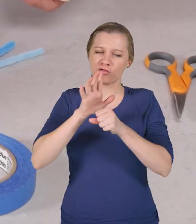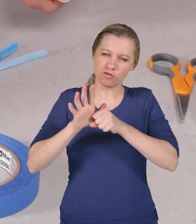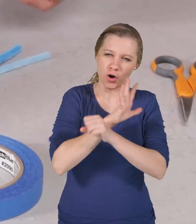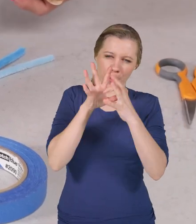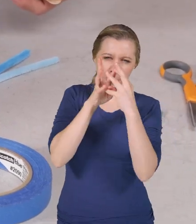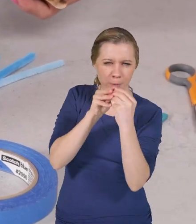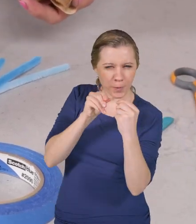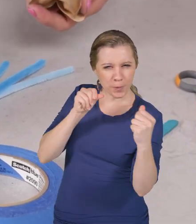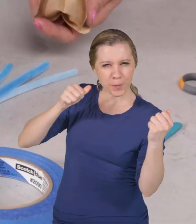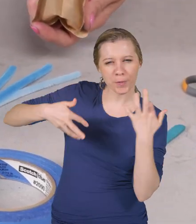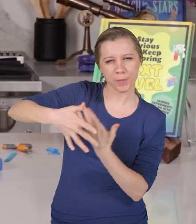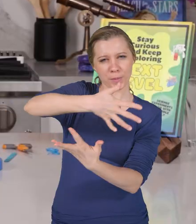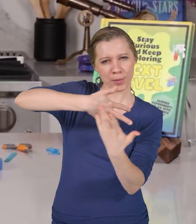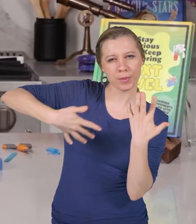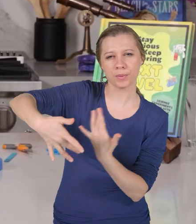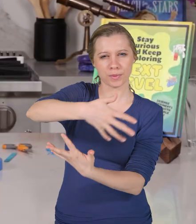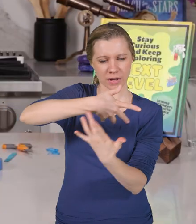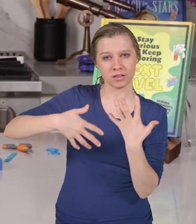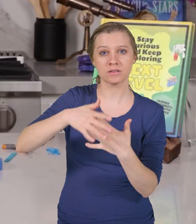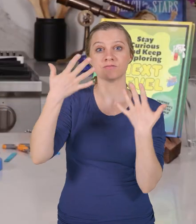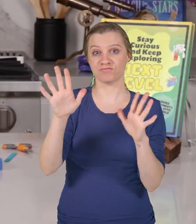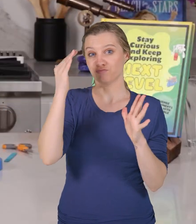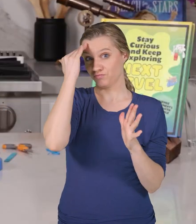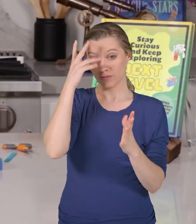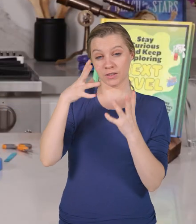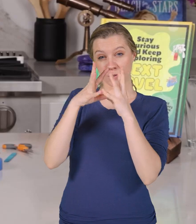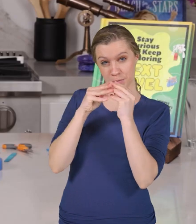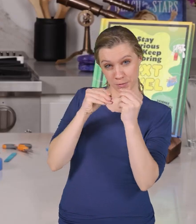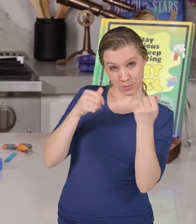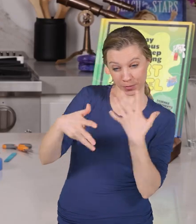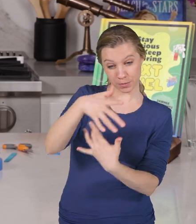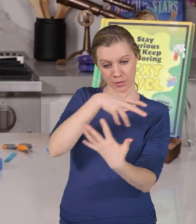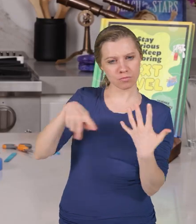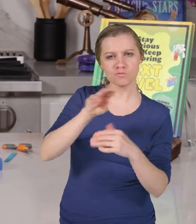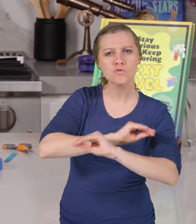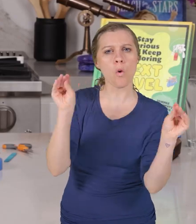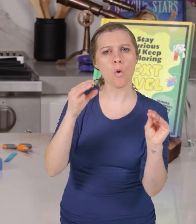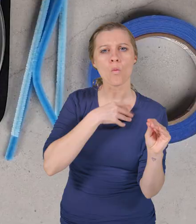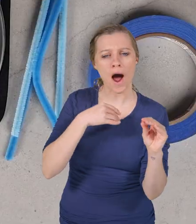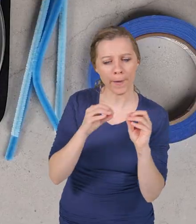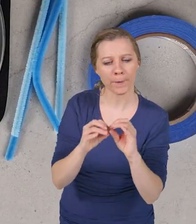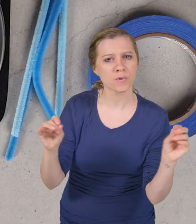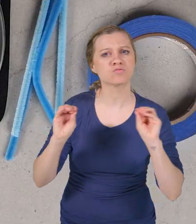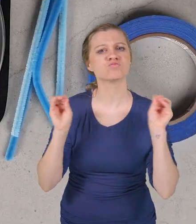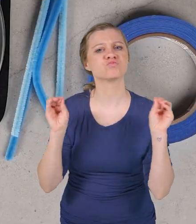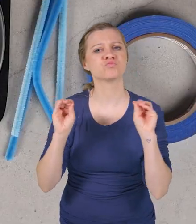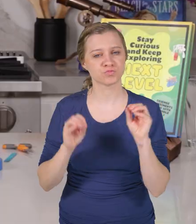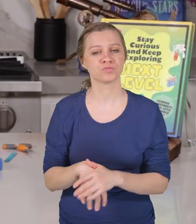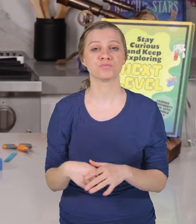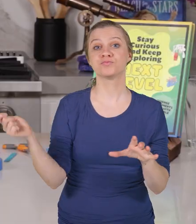completely dissolve in your solution. And you'll know when it's dissolved when you don't see any white powder left.